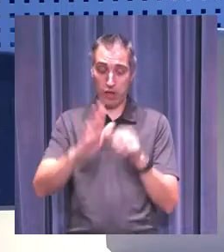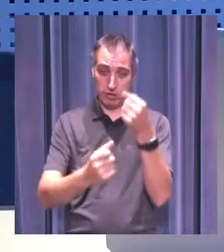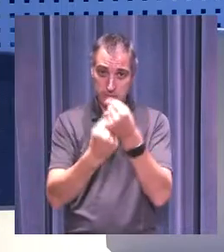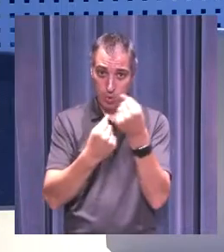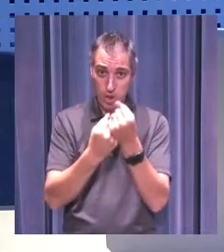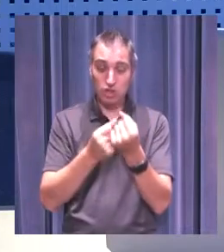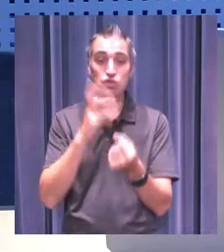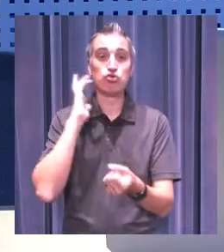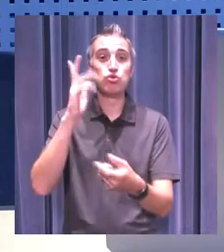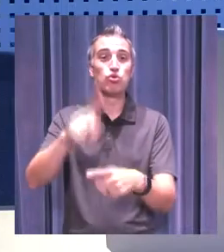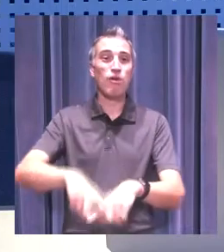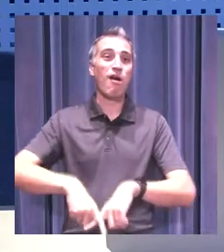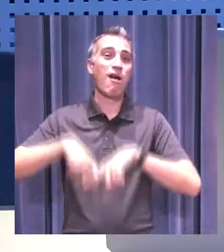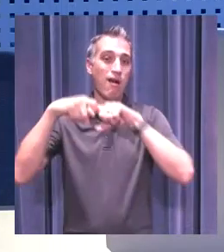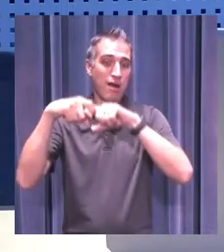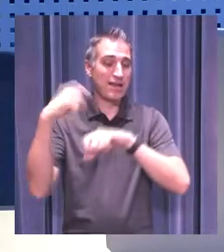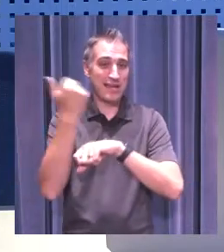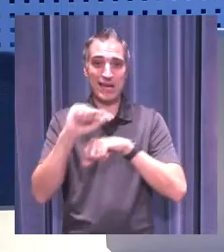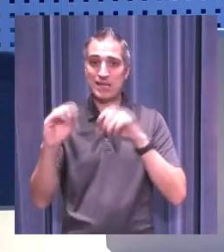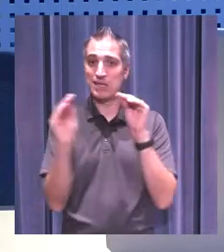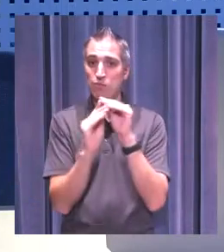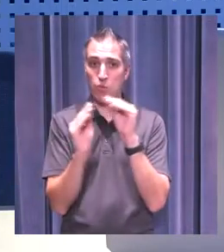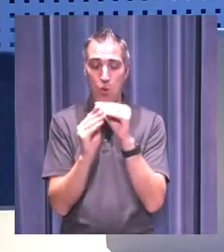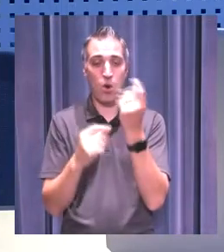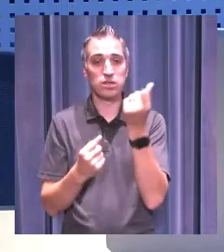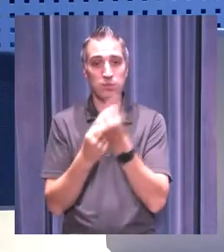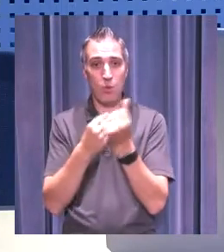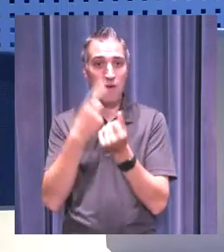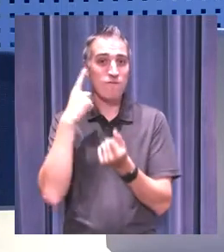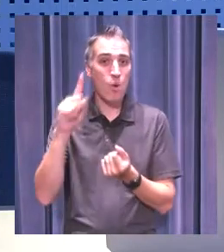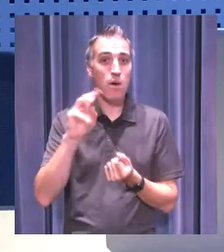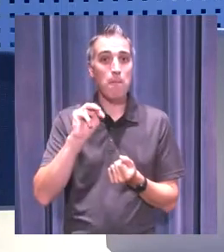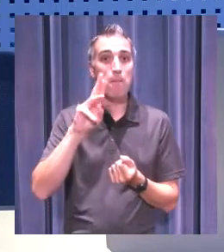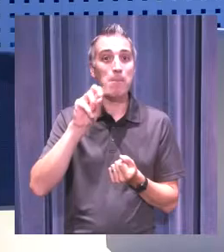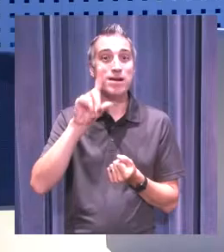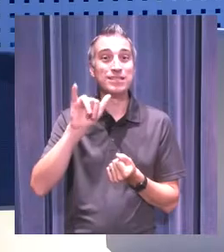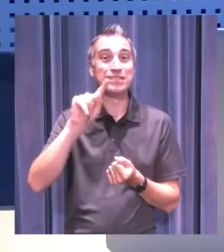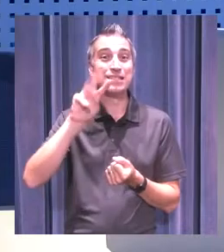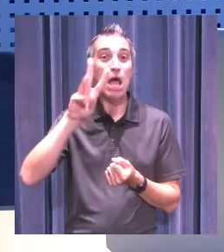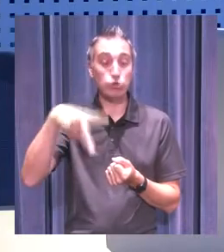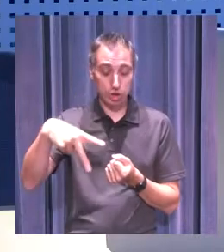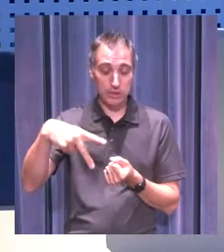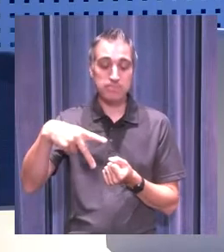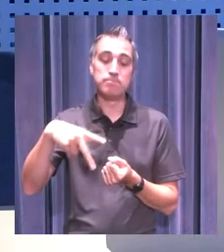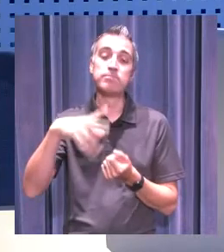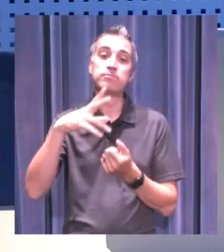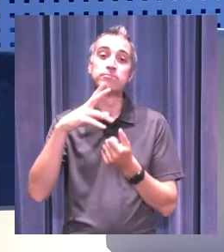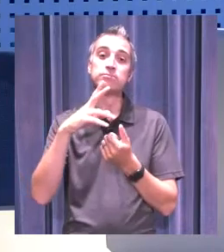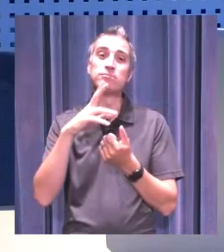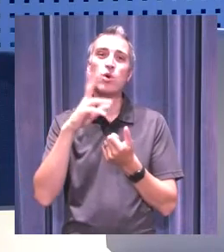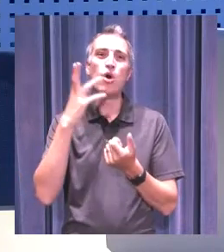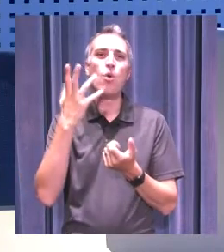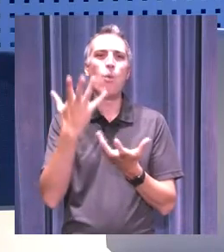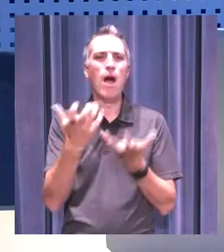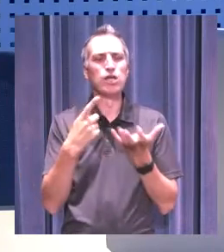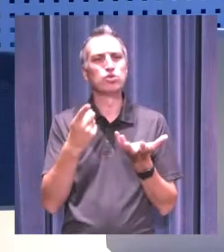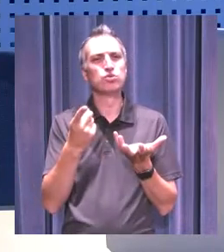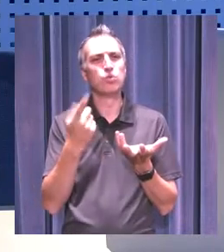to halt further support of the proposed Mundy Township megasite, we would really welcome your questions as to why there is